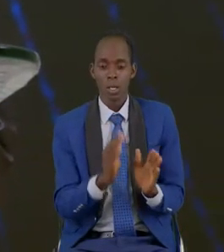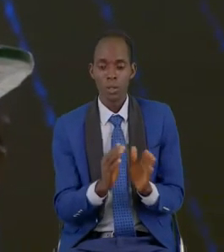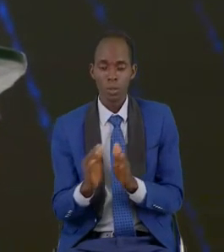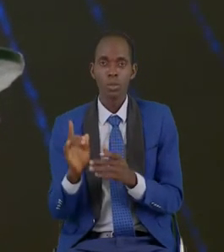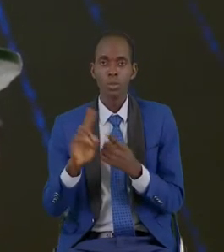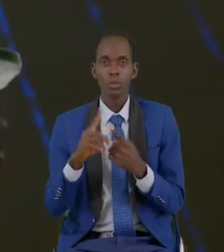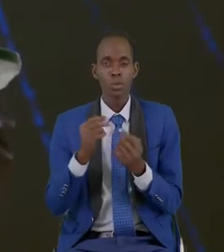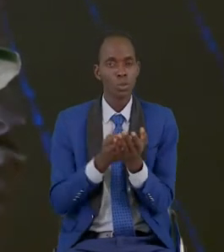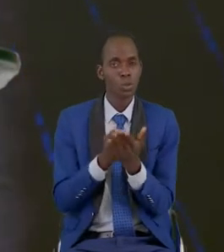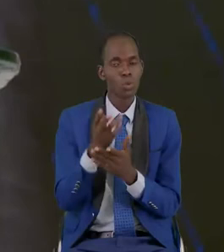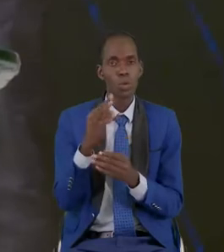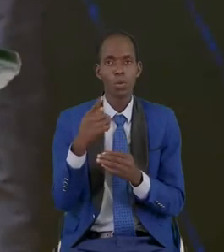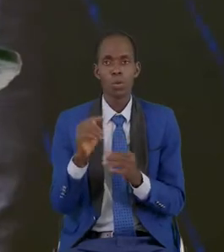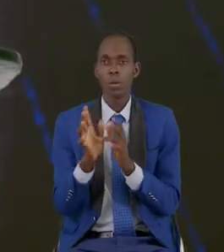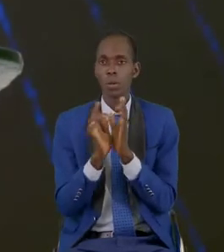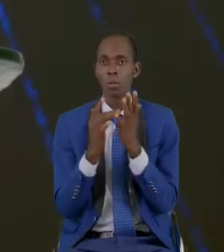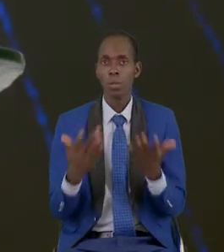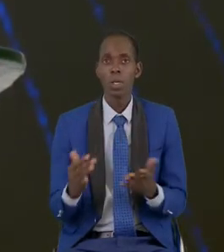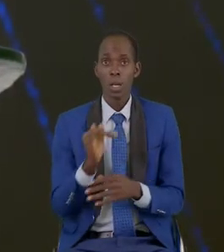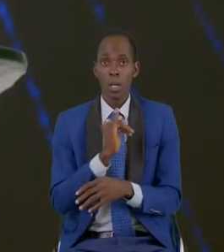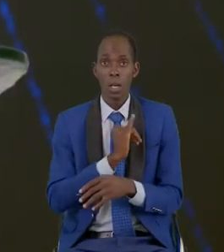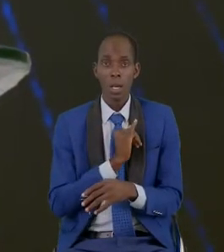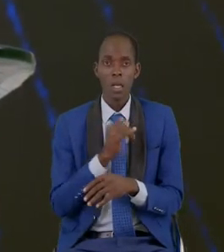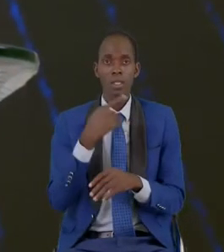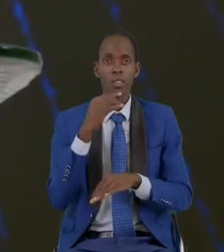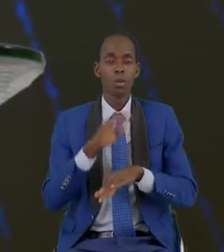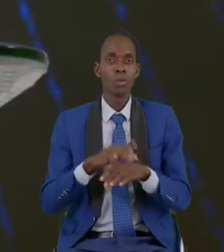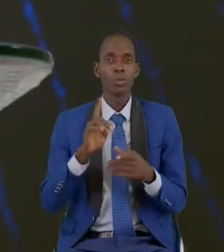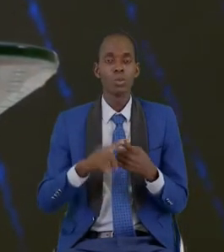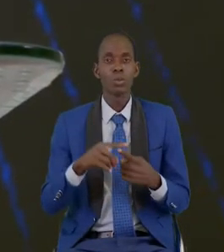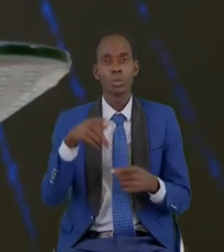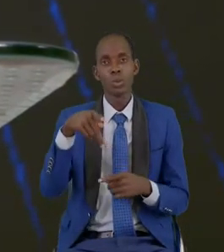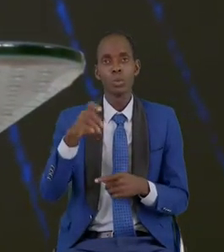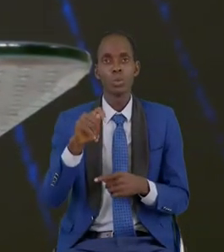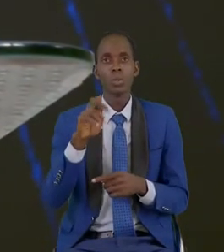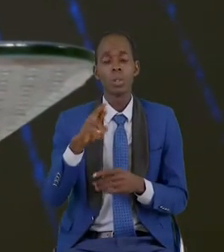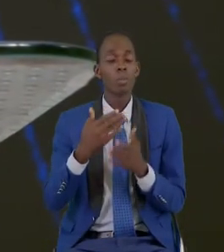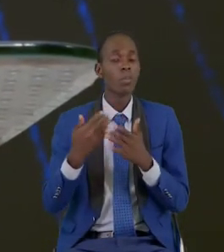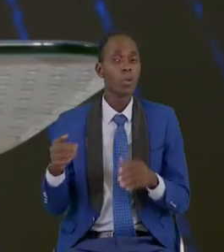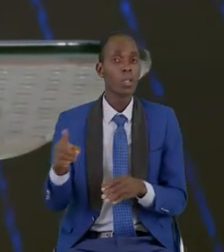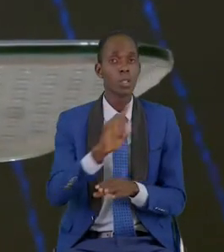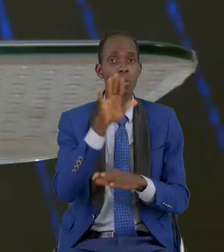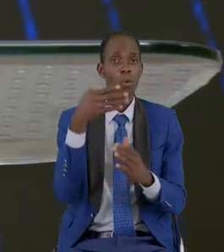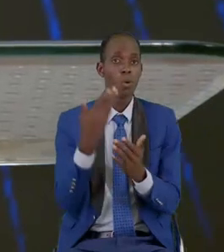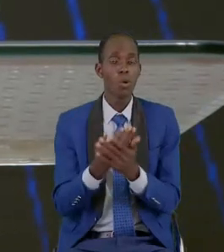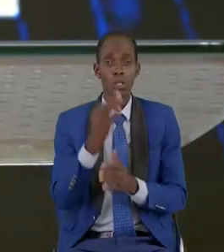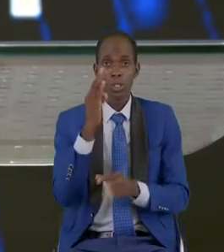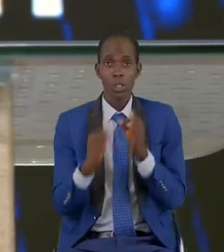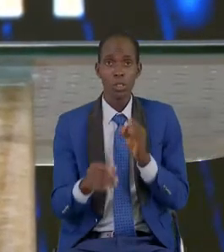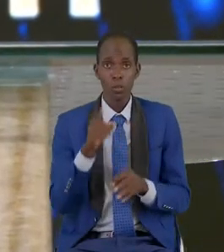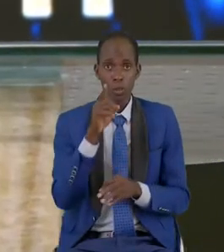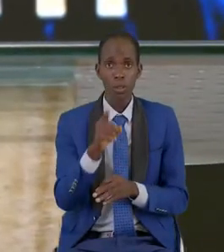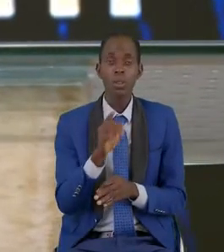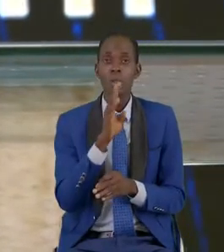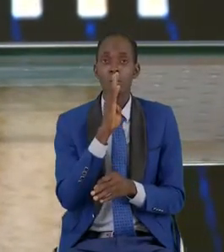the gospel, I said unto Peter before them all, if thou, being a